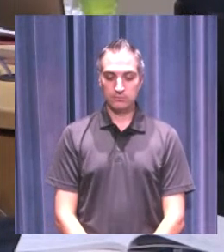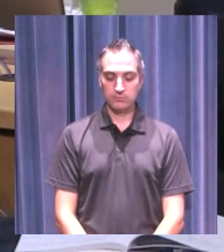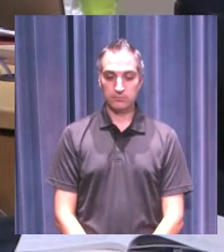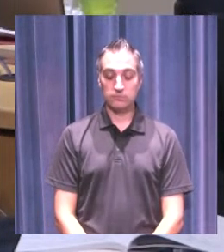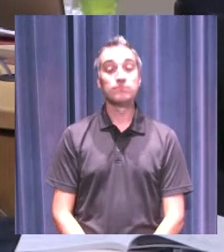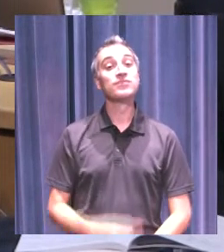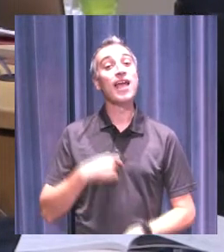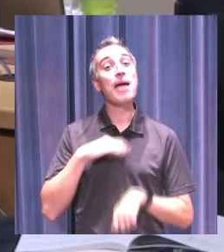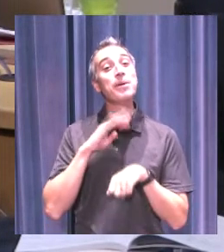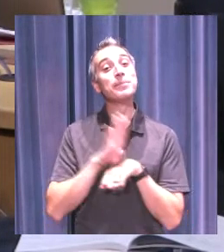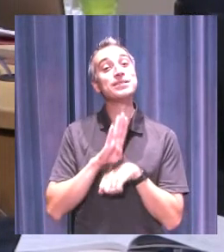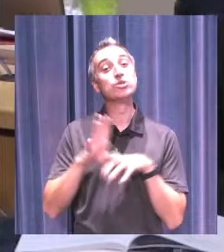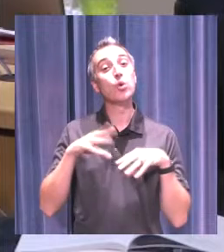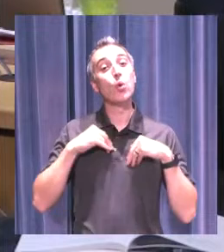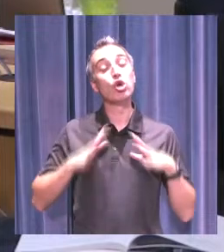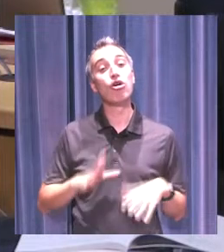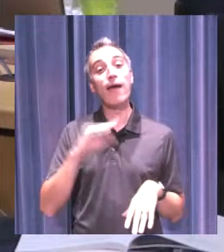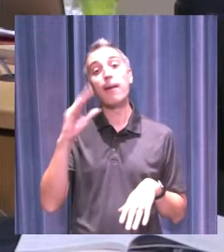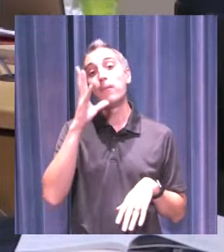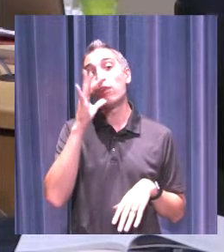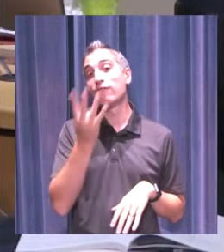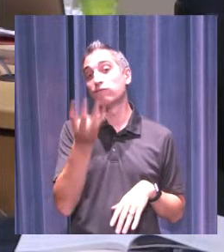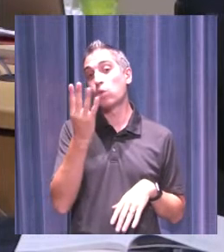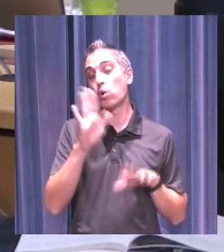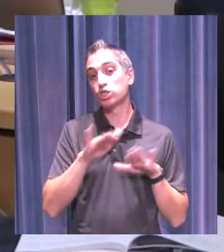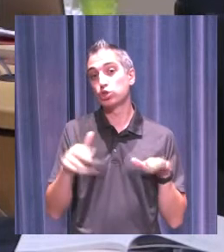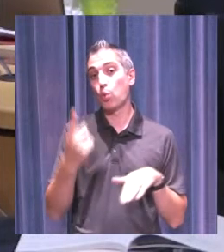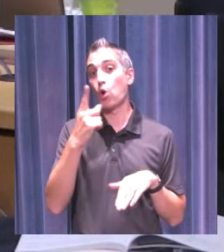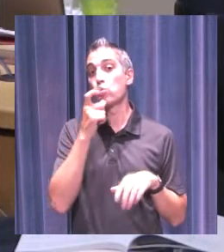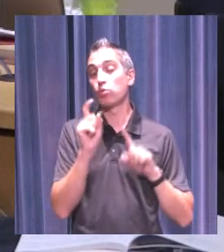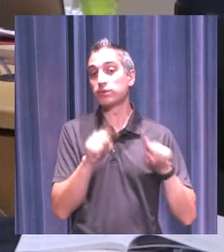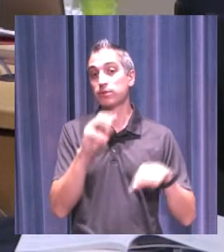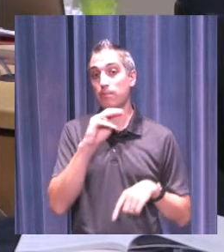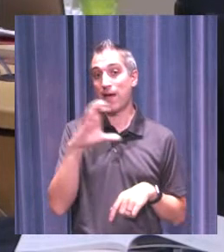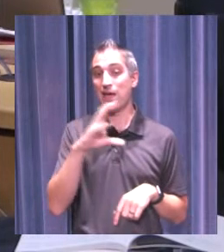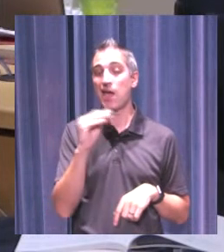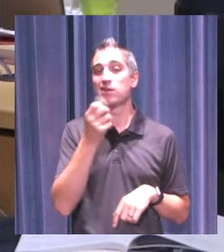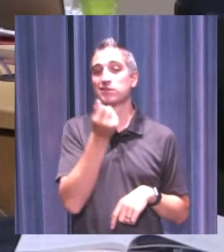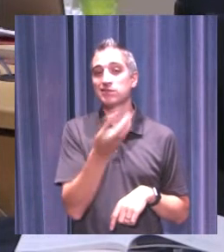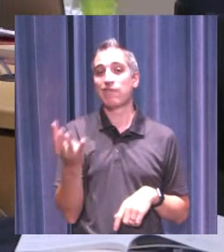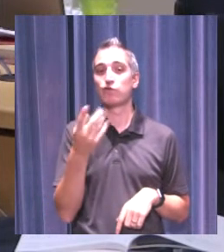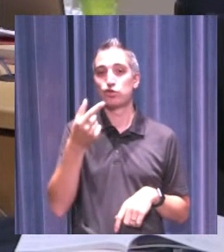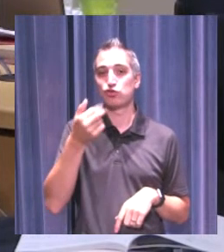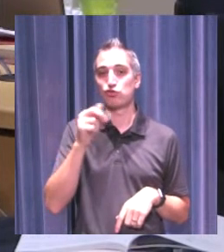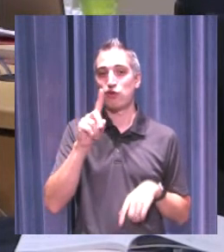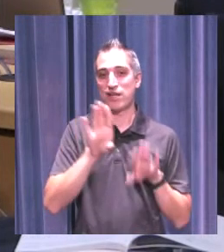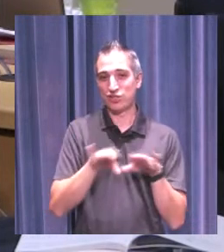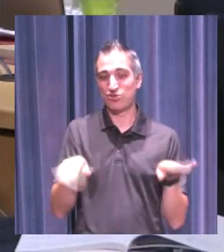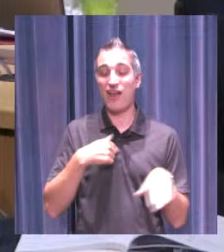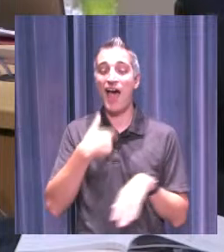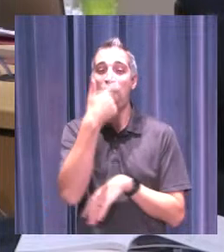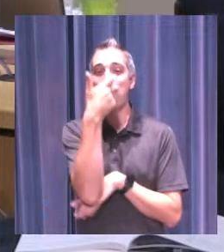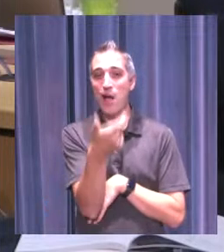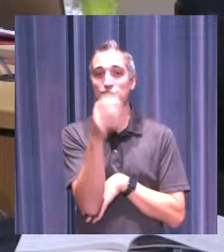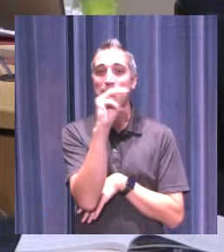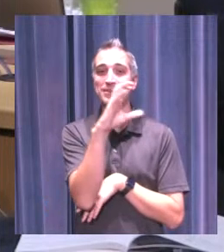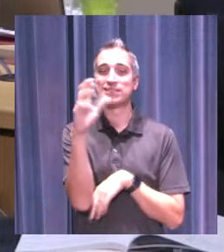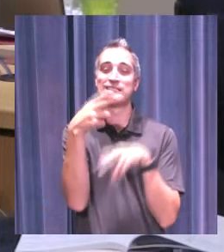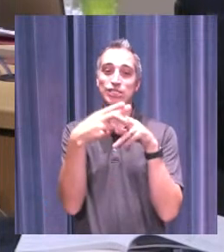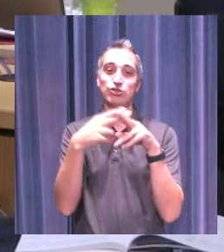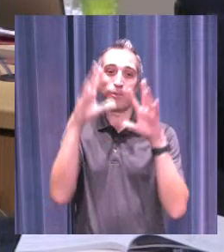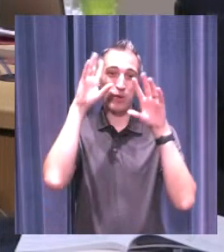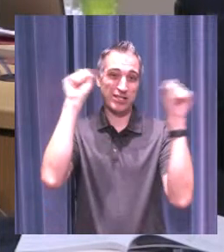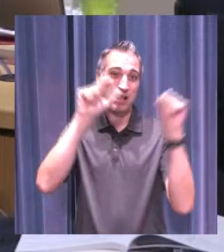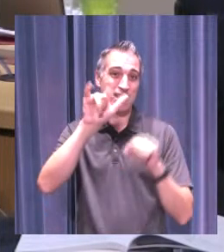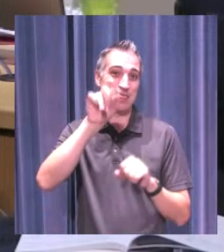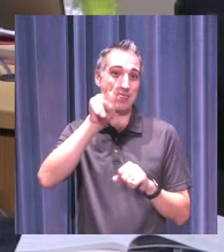I am a business owner and a mother of 4 children, one who attended Mott, and several grandkids. I watched the MCC interim president interview